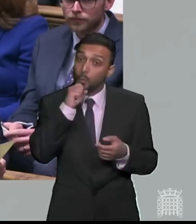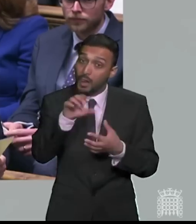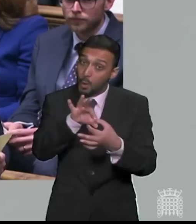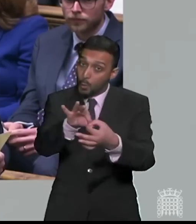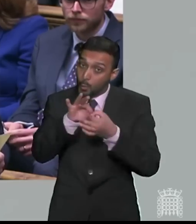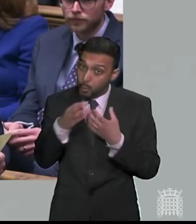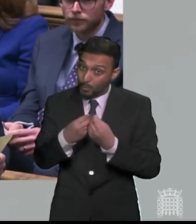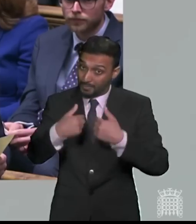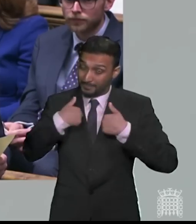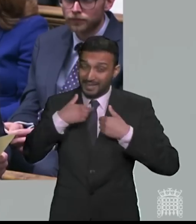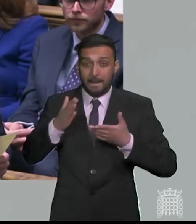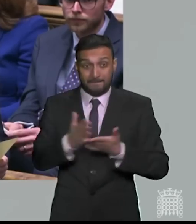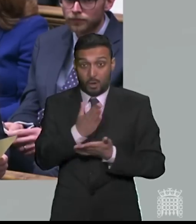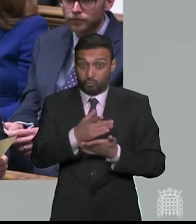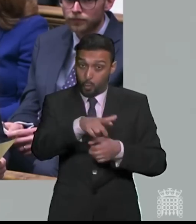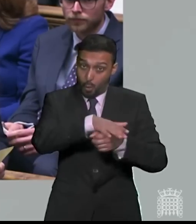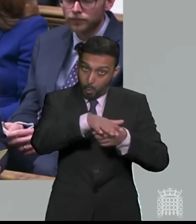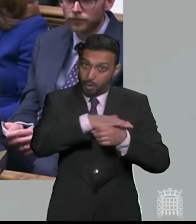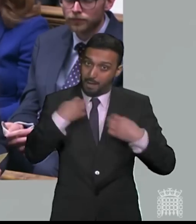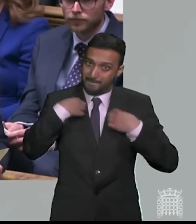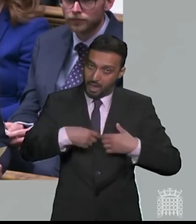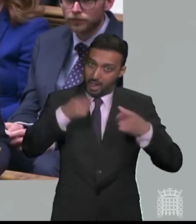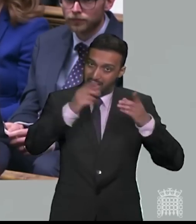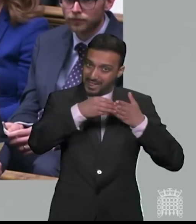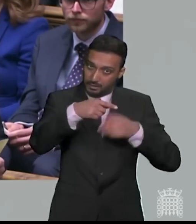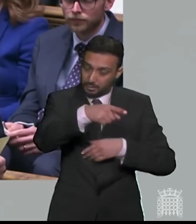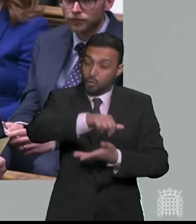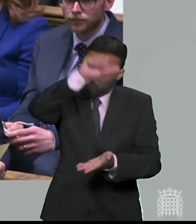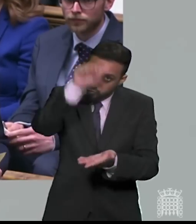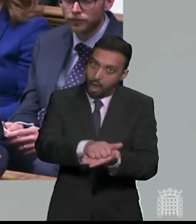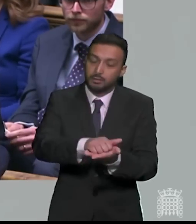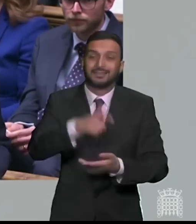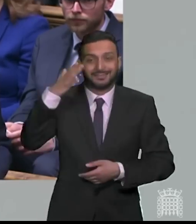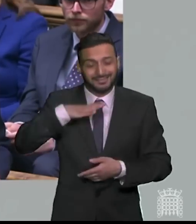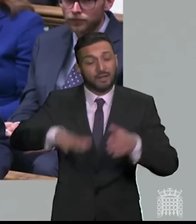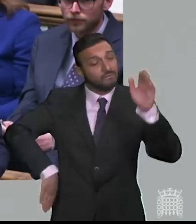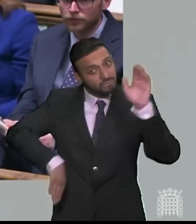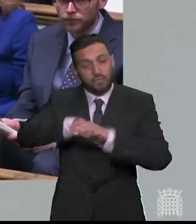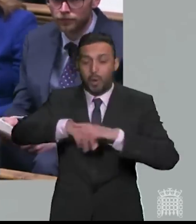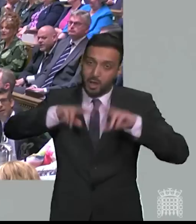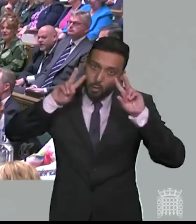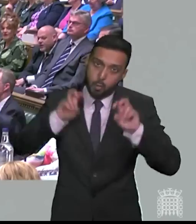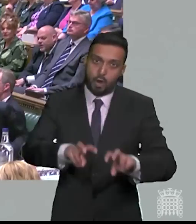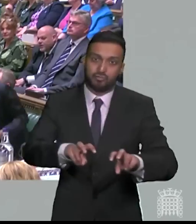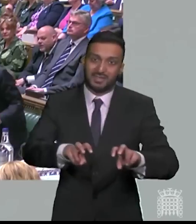the morally right thing and instigate a full Rotherham-style inquiry across the Bradford district?